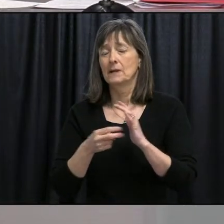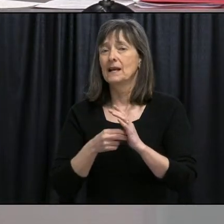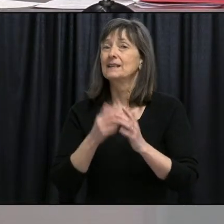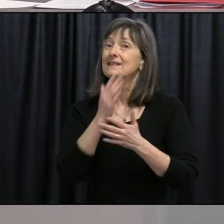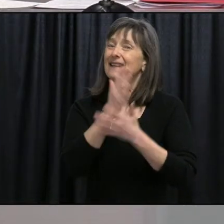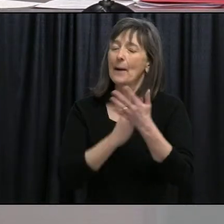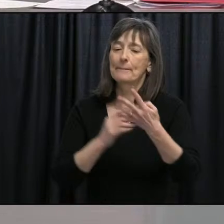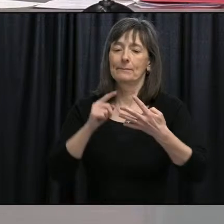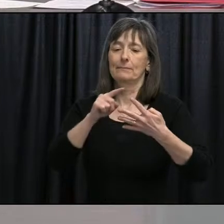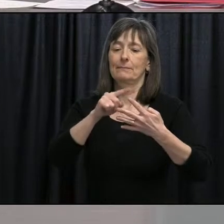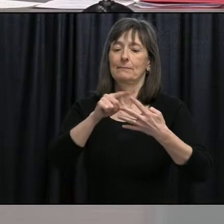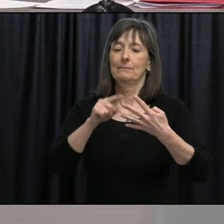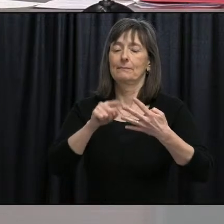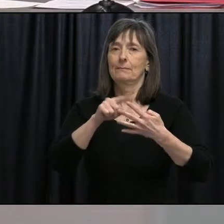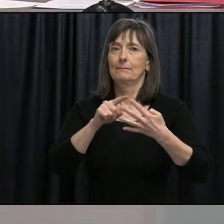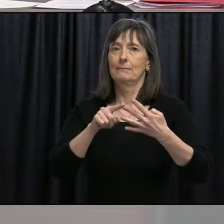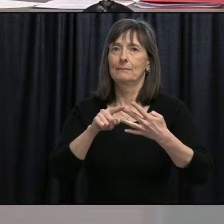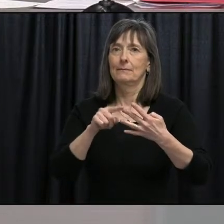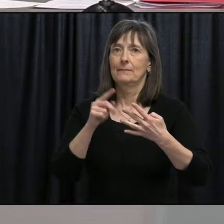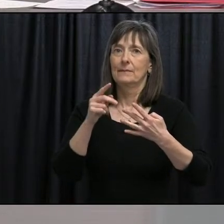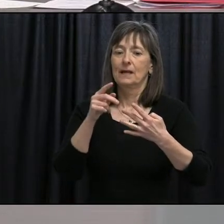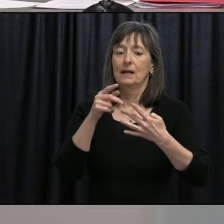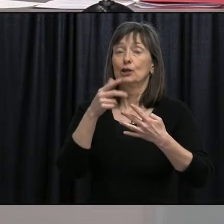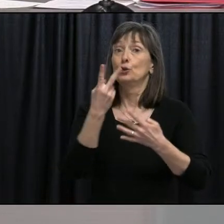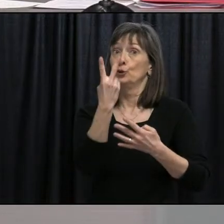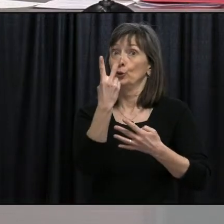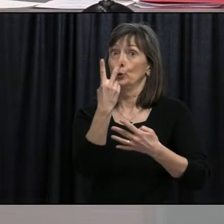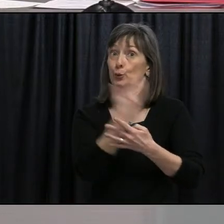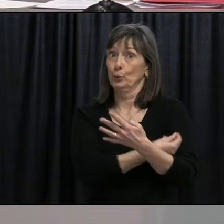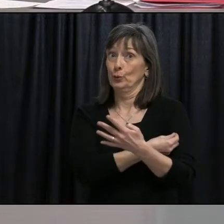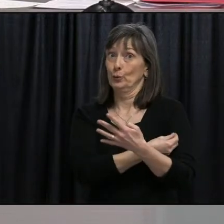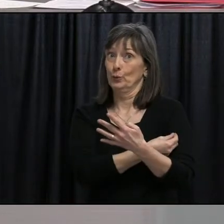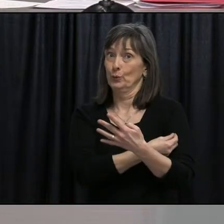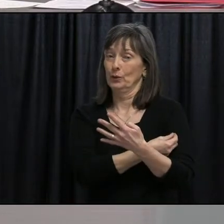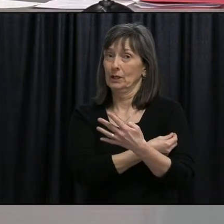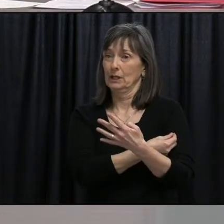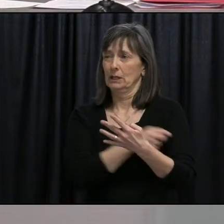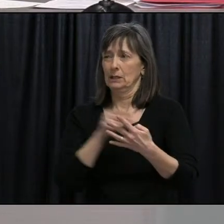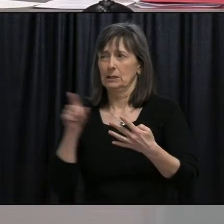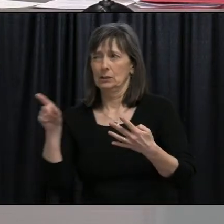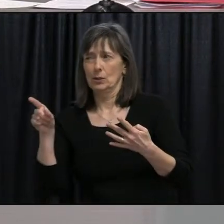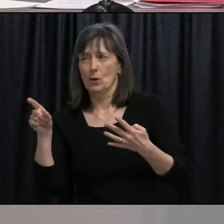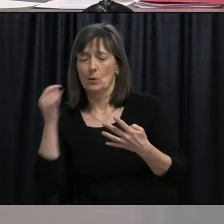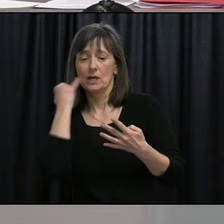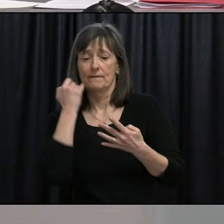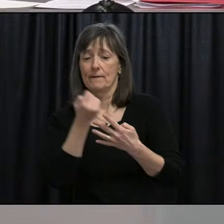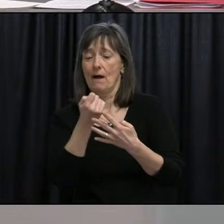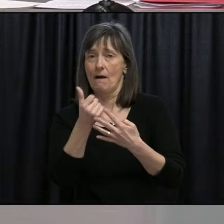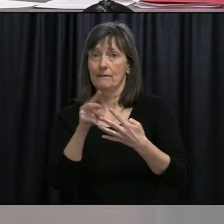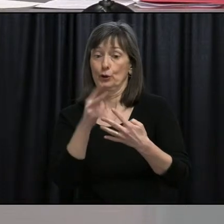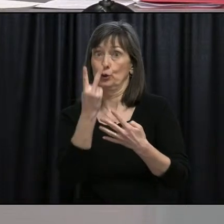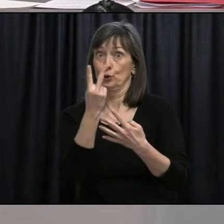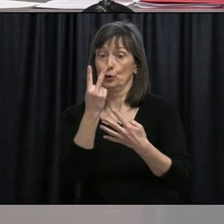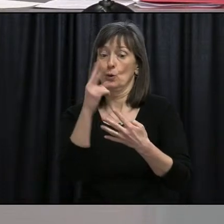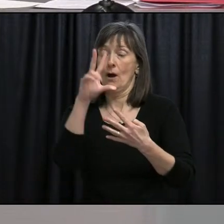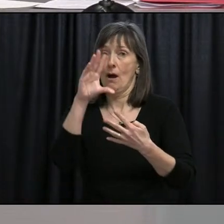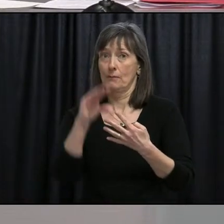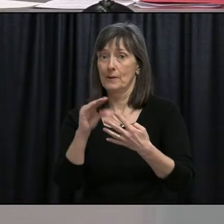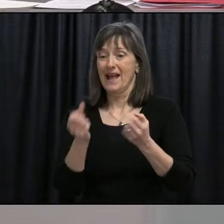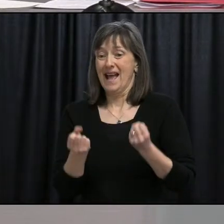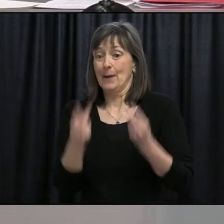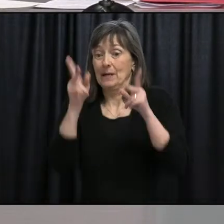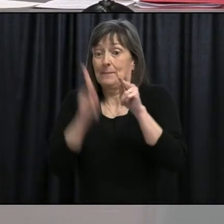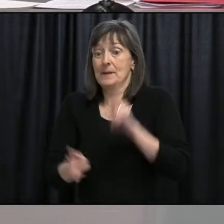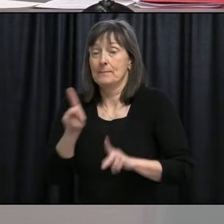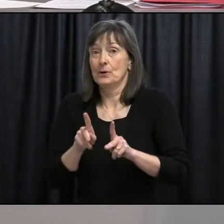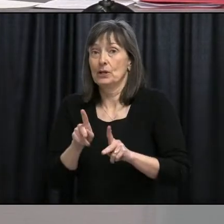second doses, or got counted twice, if you will, according to the government website, that number is 9,400. So that reduces the number of